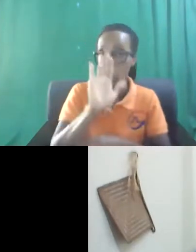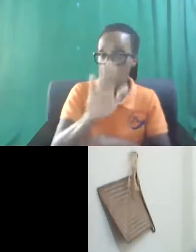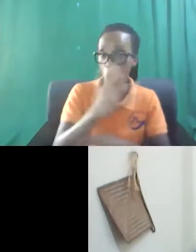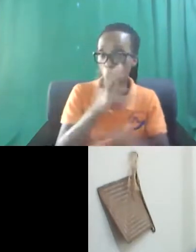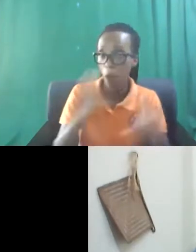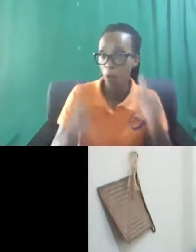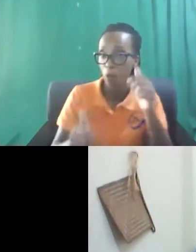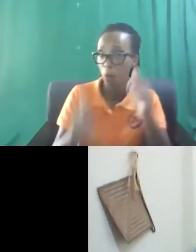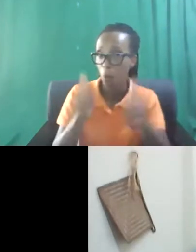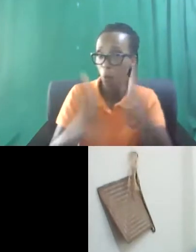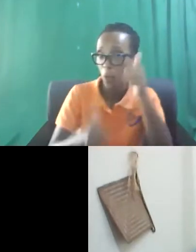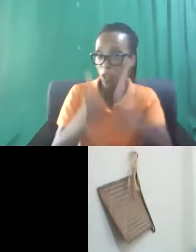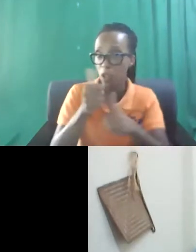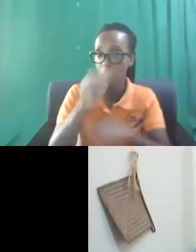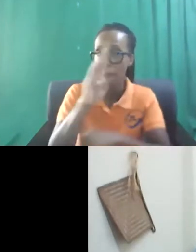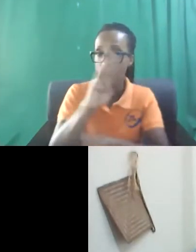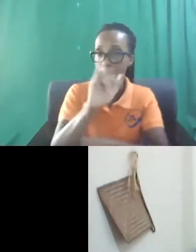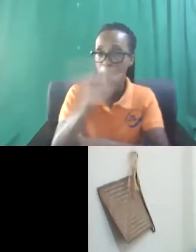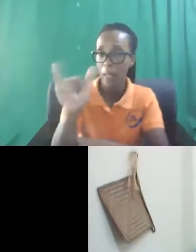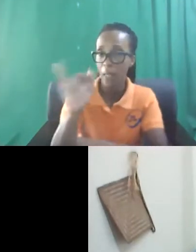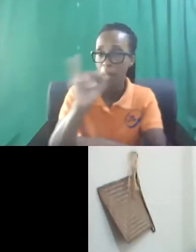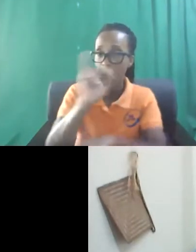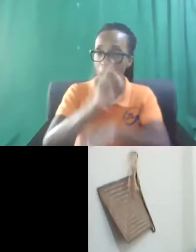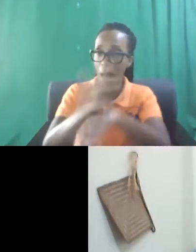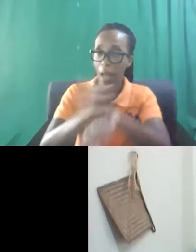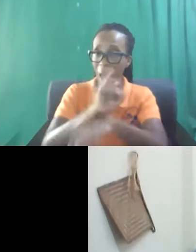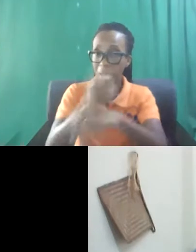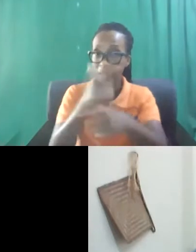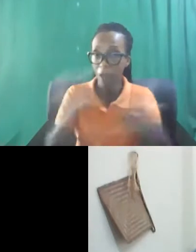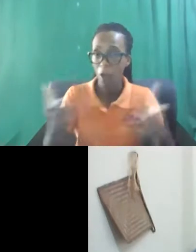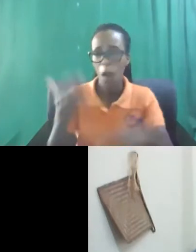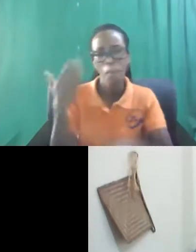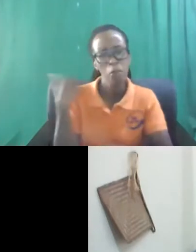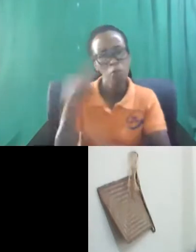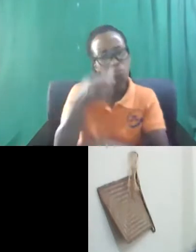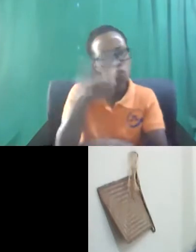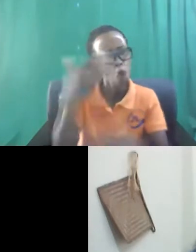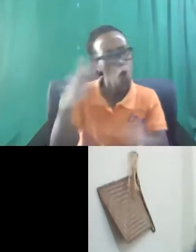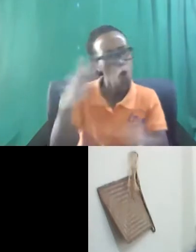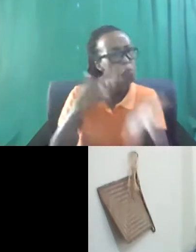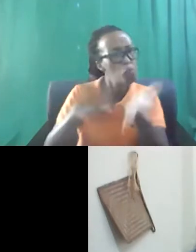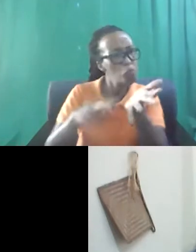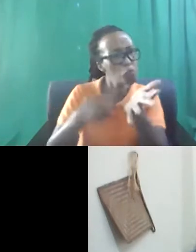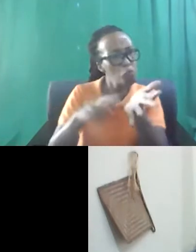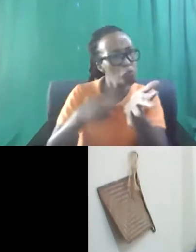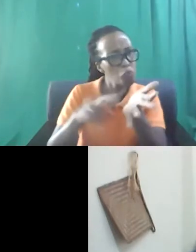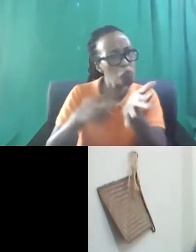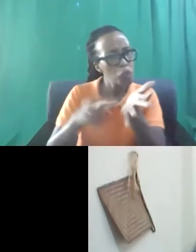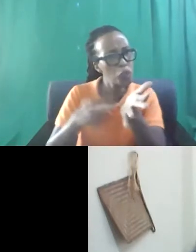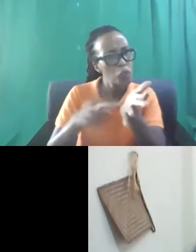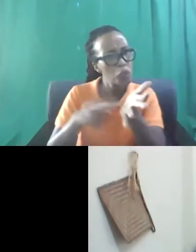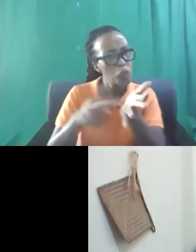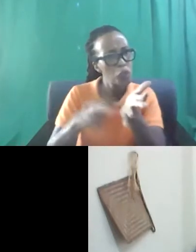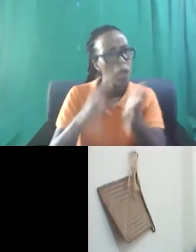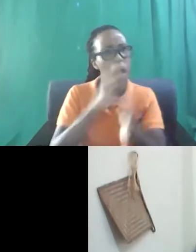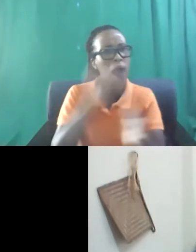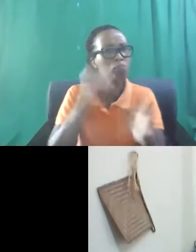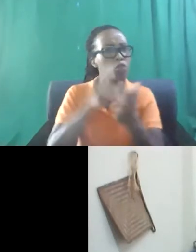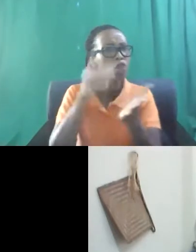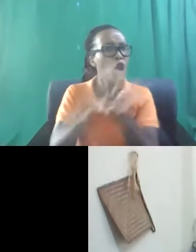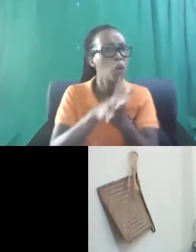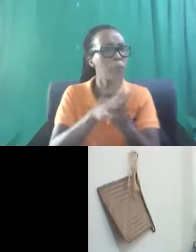a language that I was part of a documentation project to document this